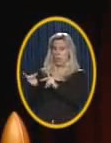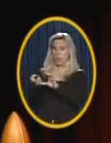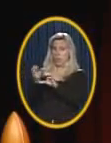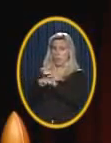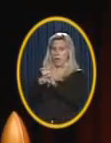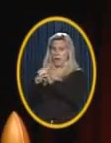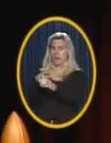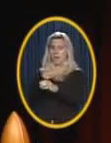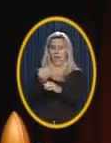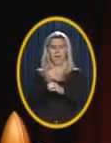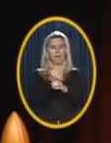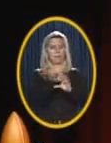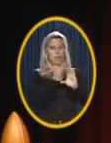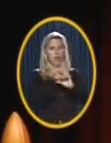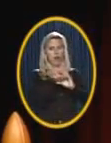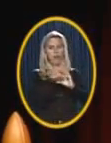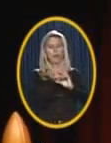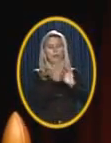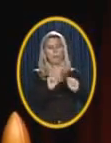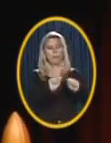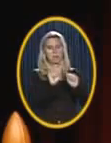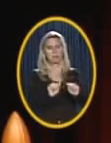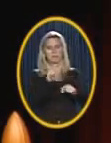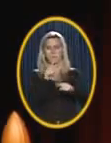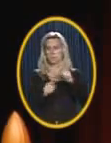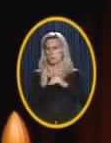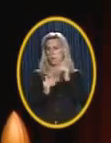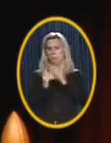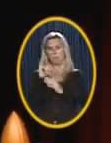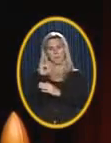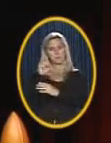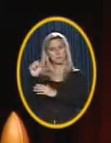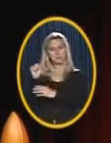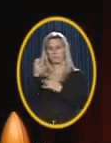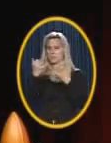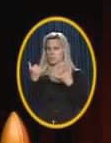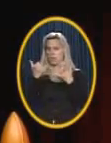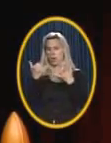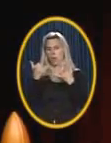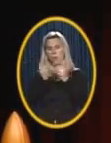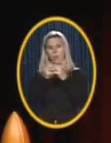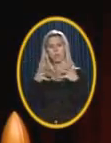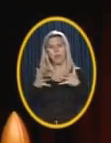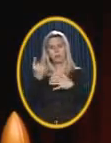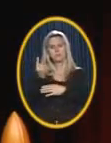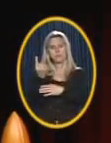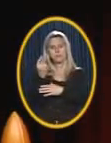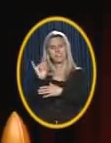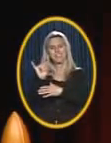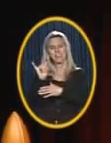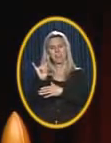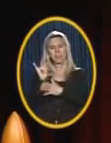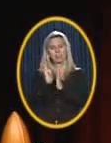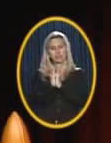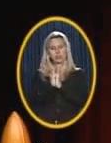on orbit. We couldn't have built a space station that we have now that we're assembling without something like the